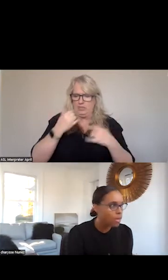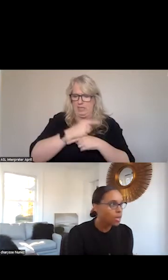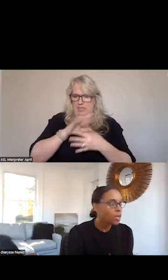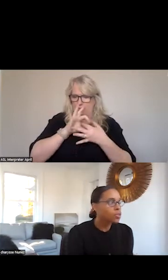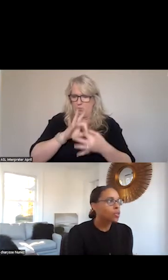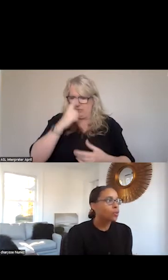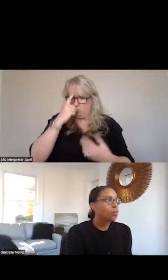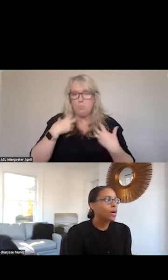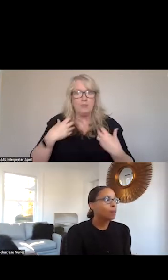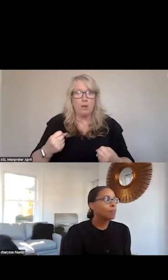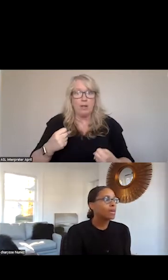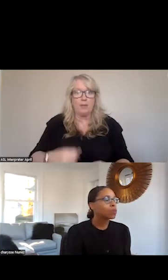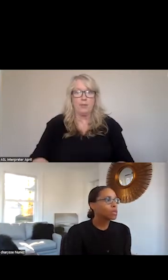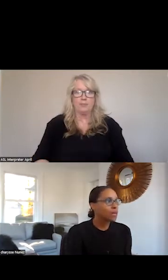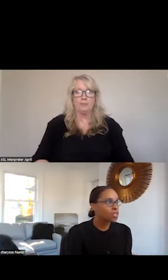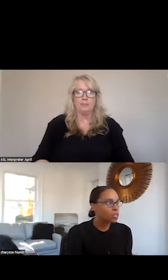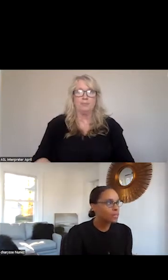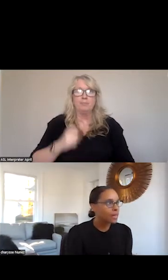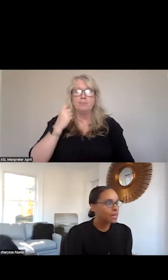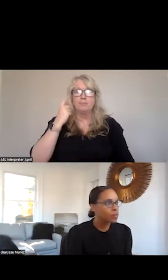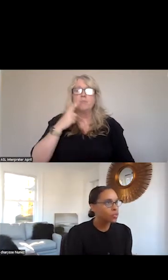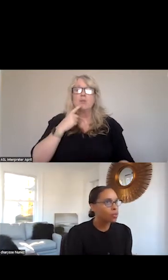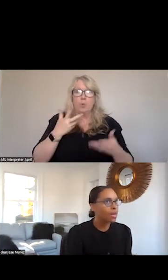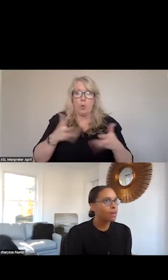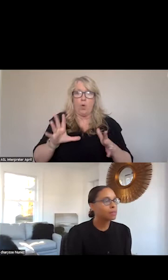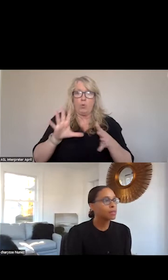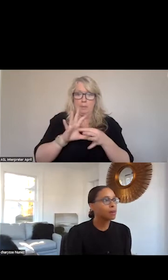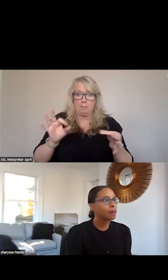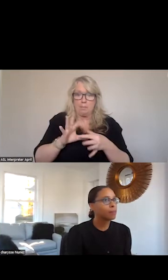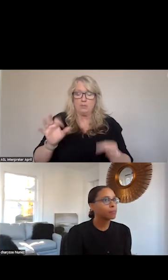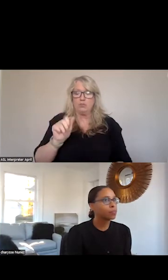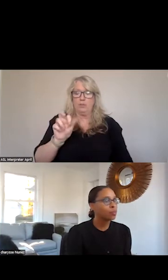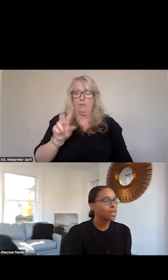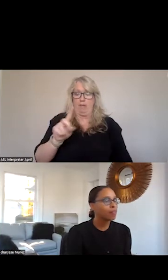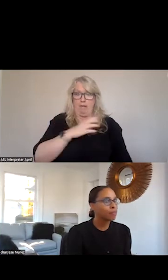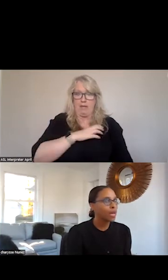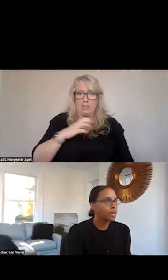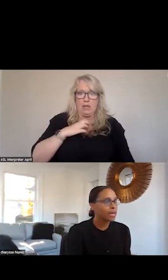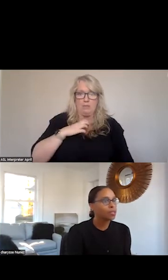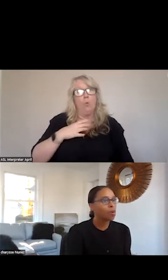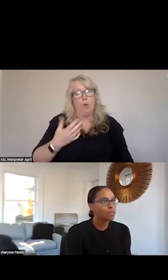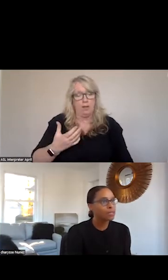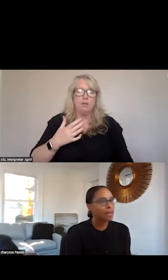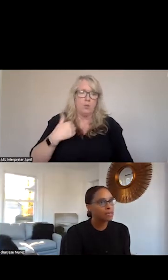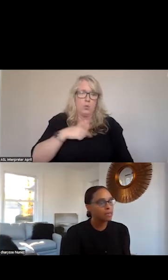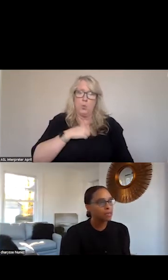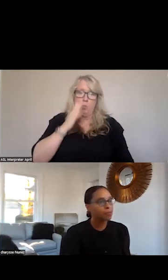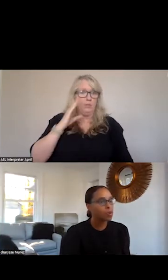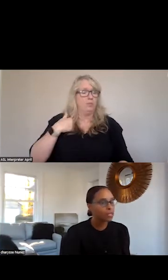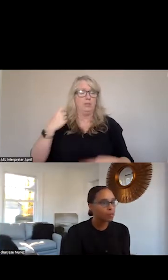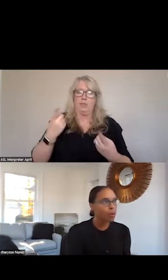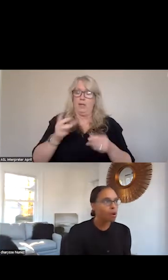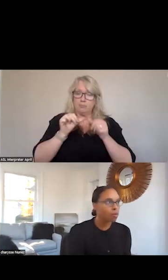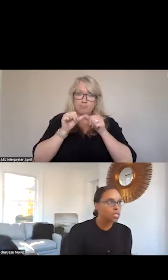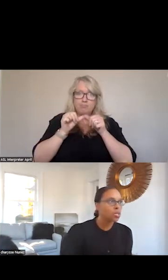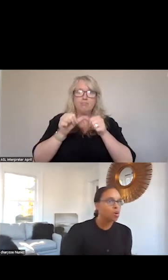health. So as already mentioned, the Ad Council has, we have had a long-standing